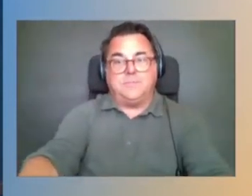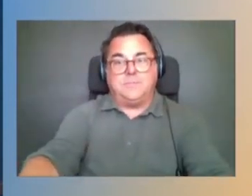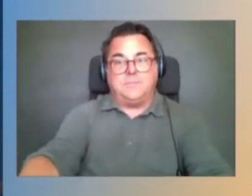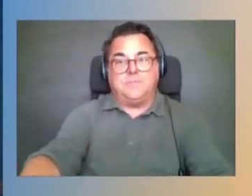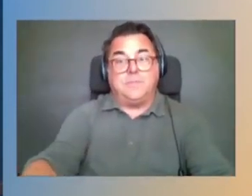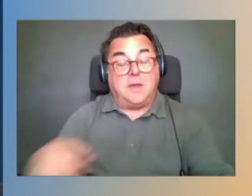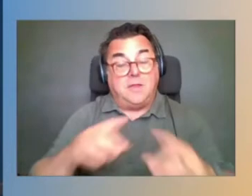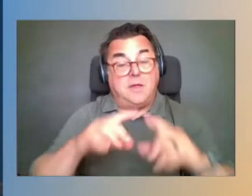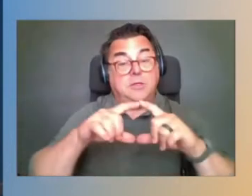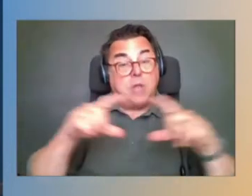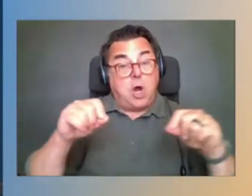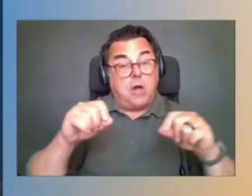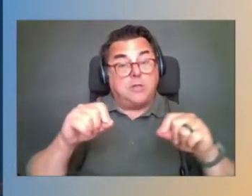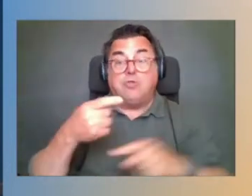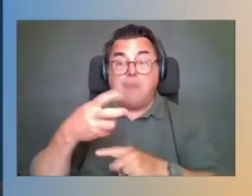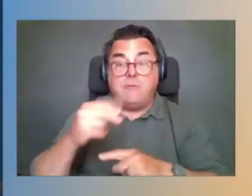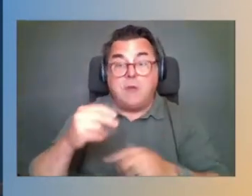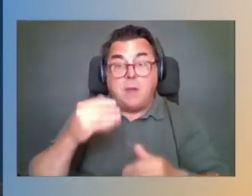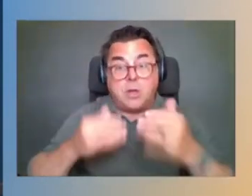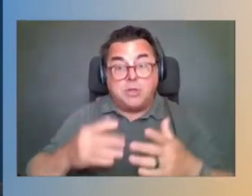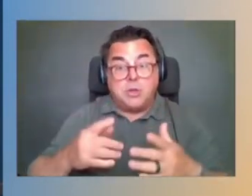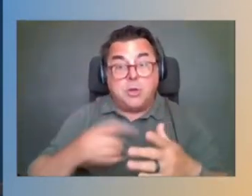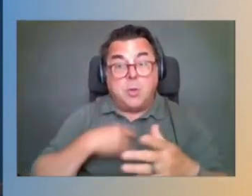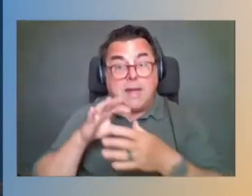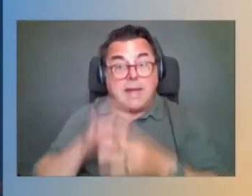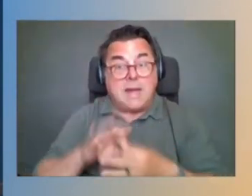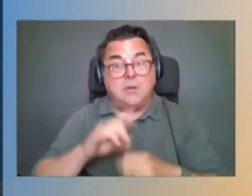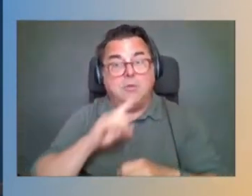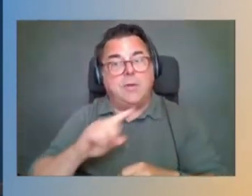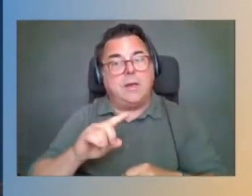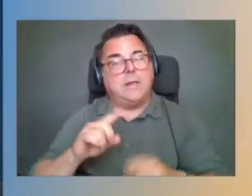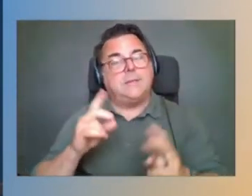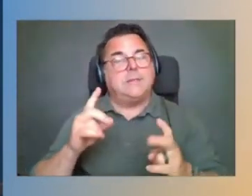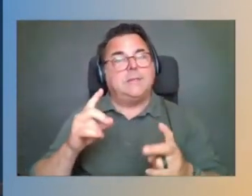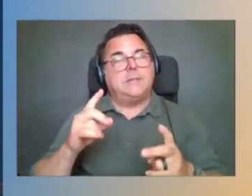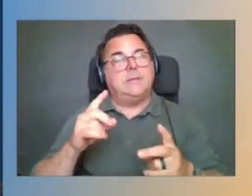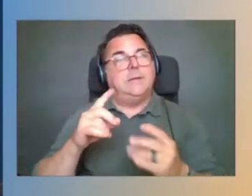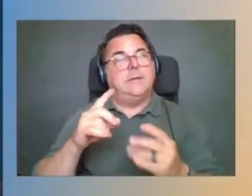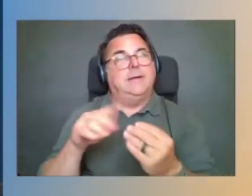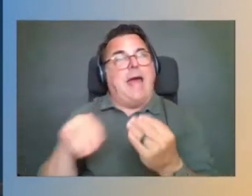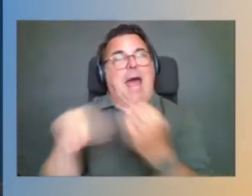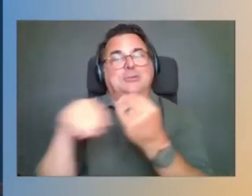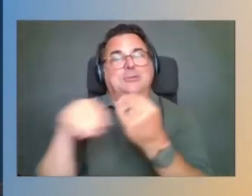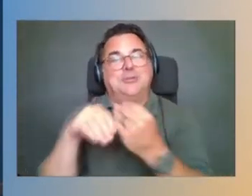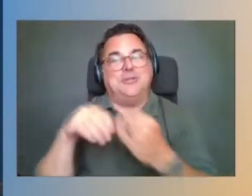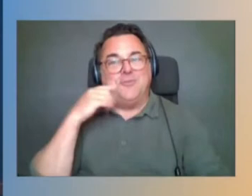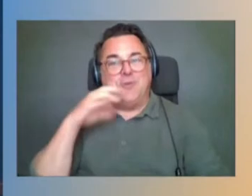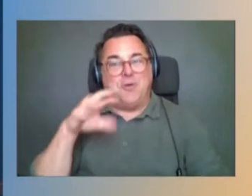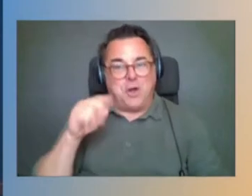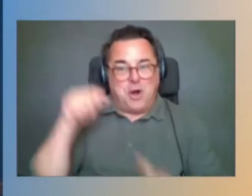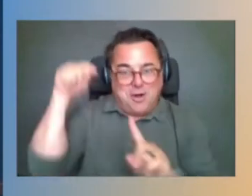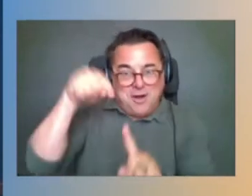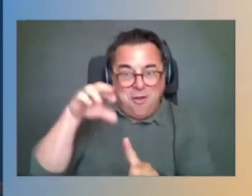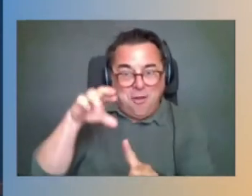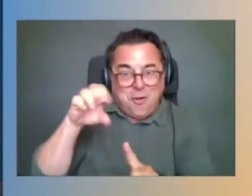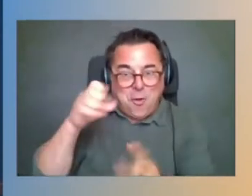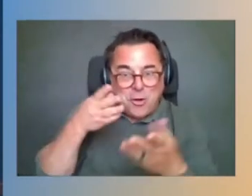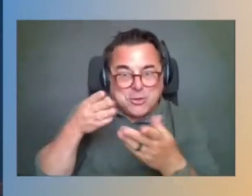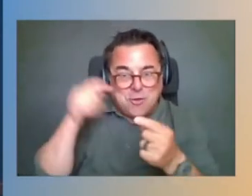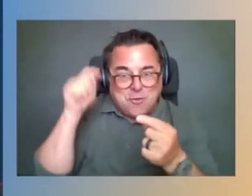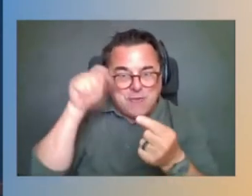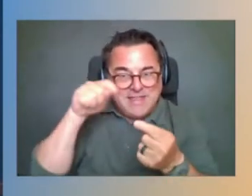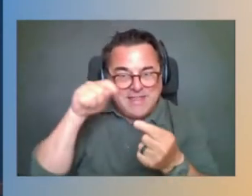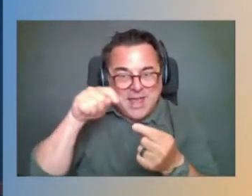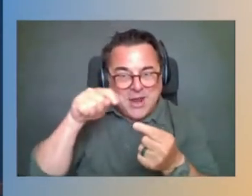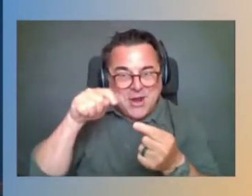even Graviton processors we connect, they're really just peripherals for the card. Like, this is the core of the server. Okay. And it's